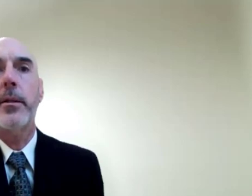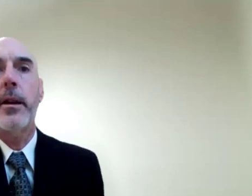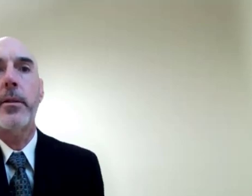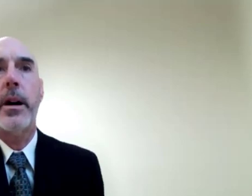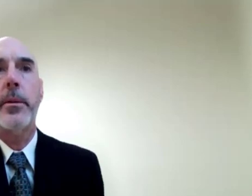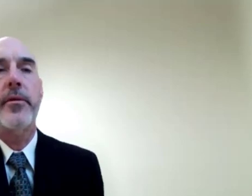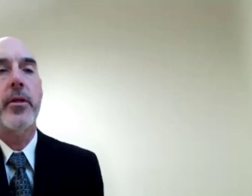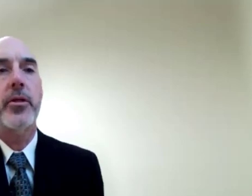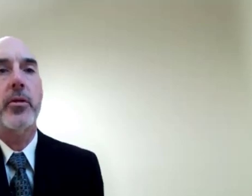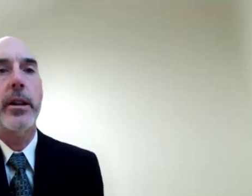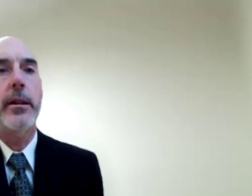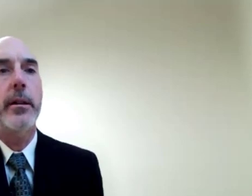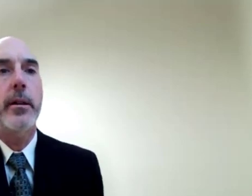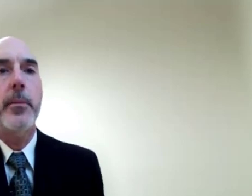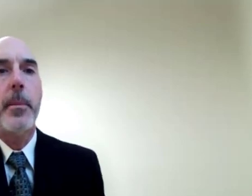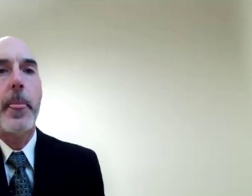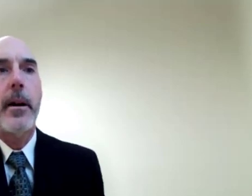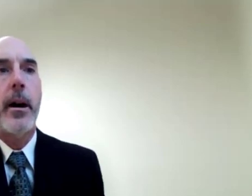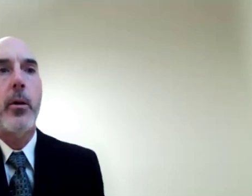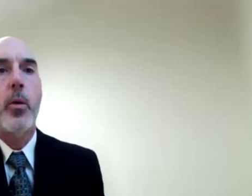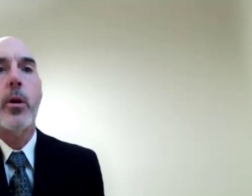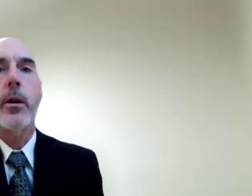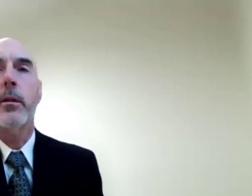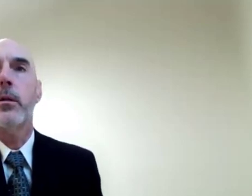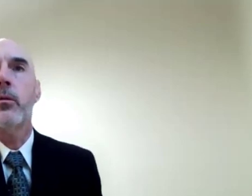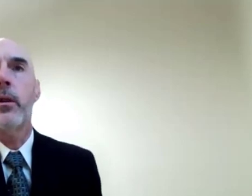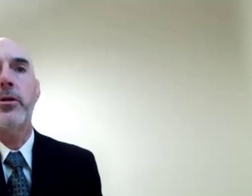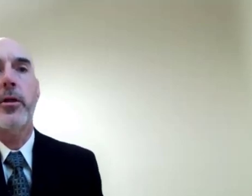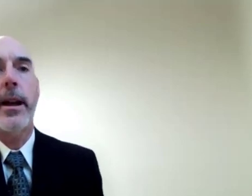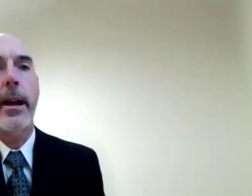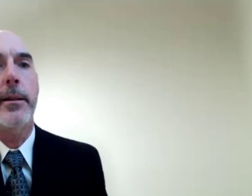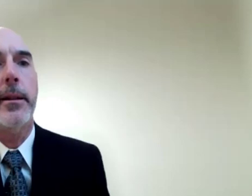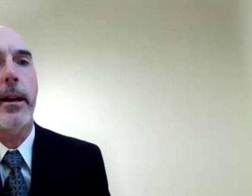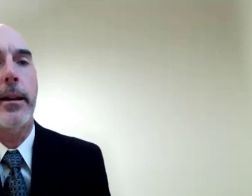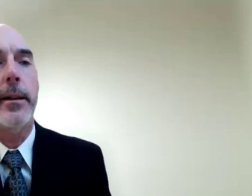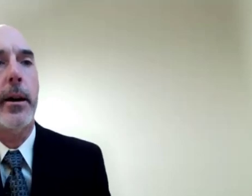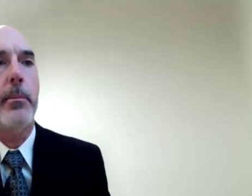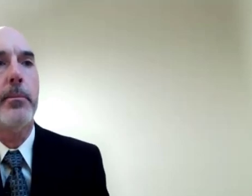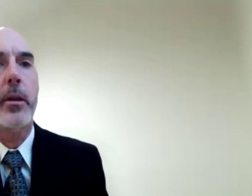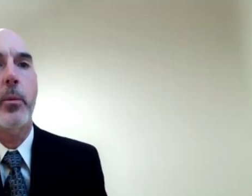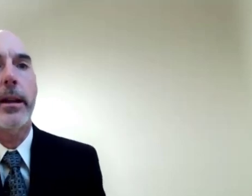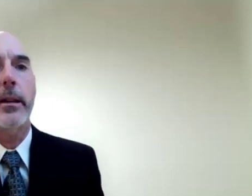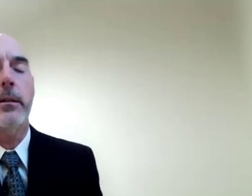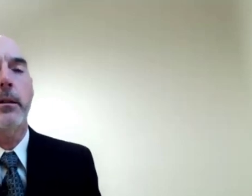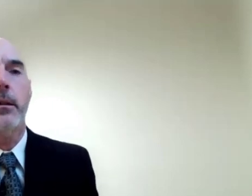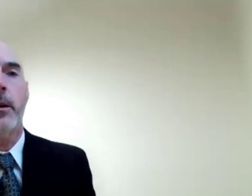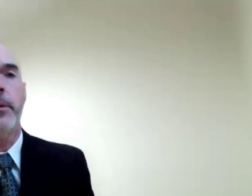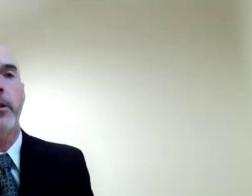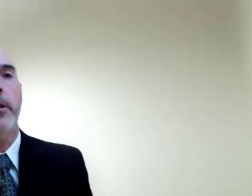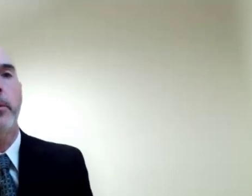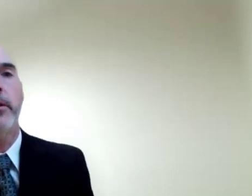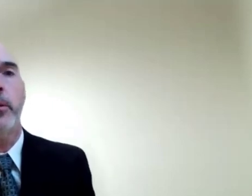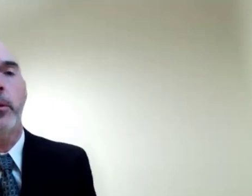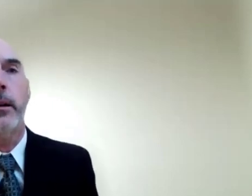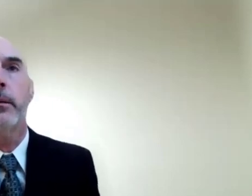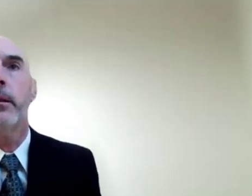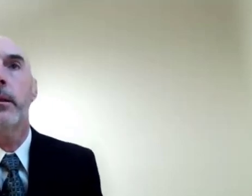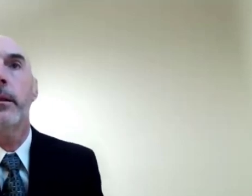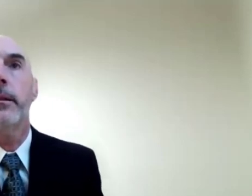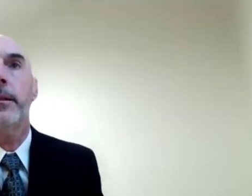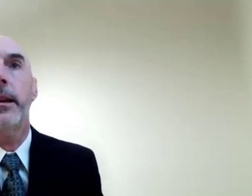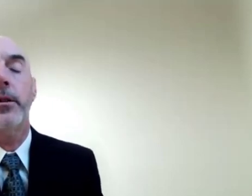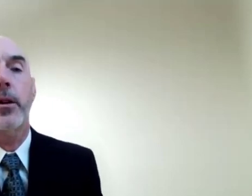function at the bottom of your screen, or raise your hand and we can unmute you